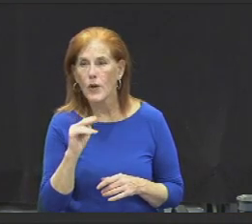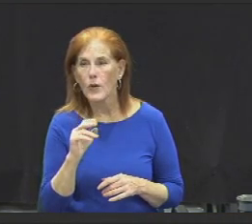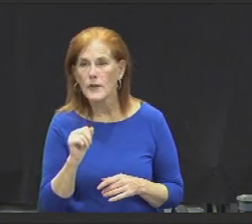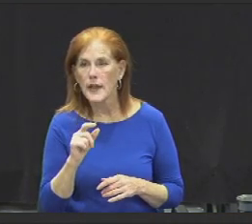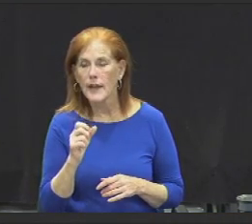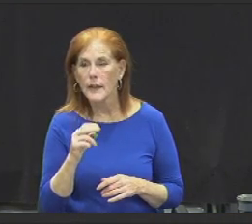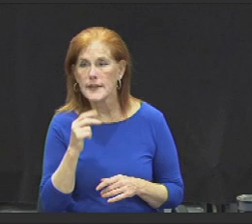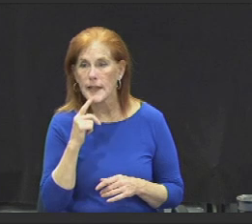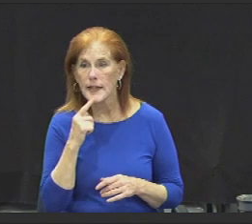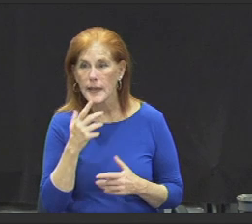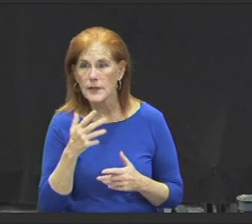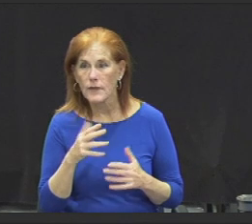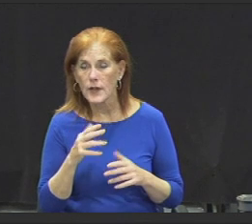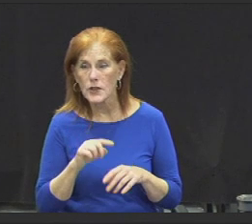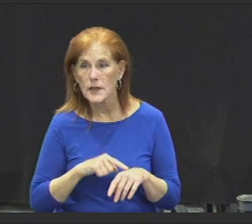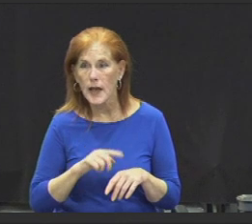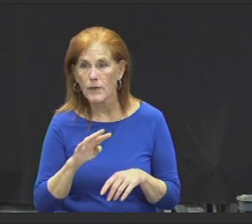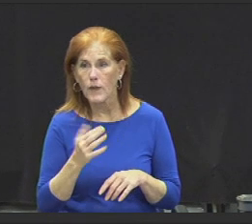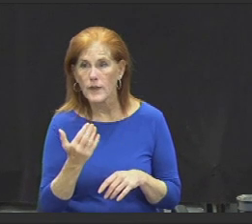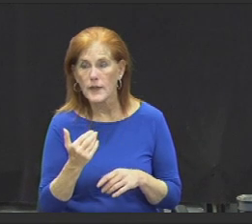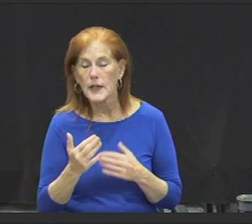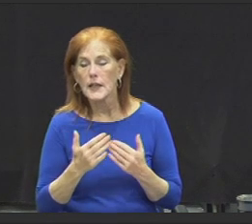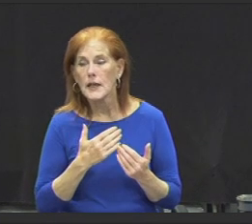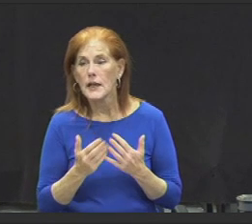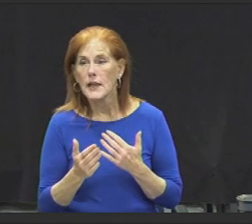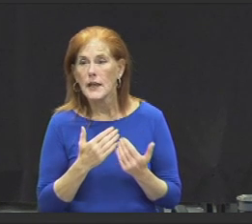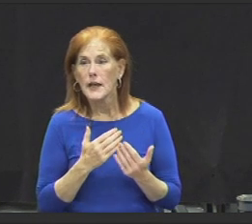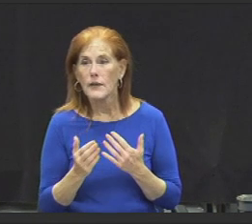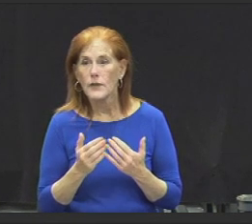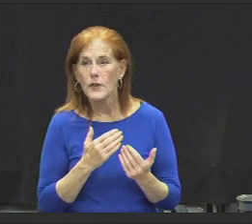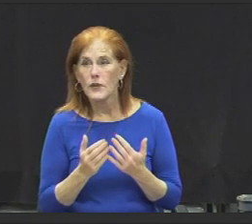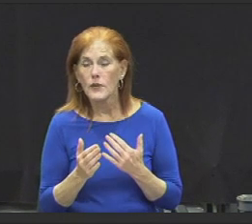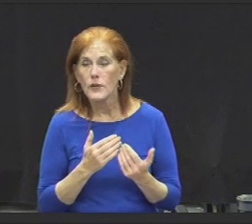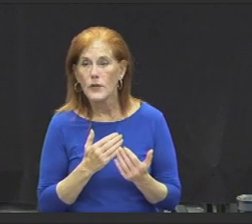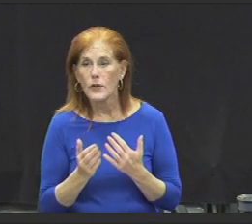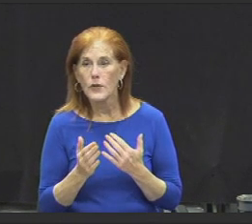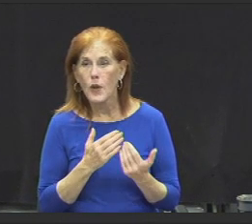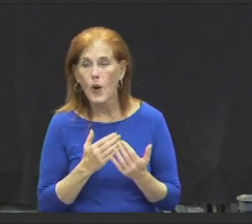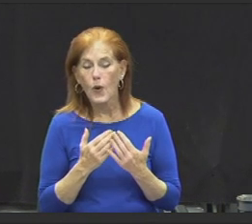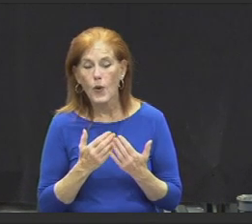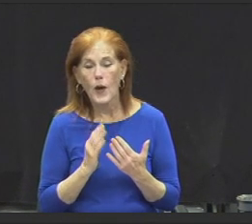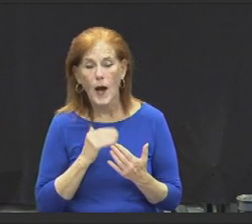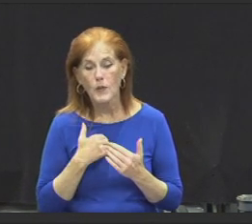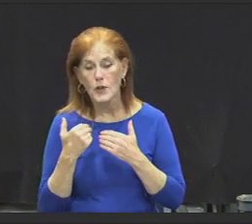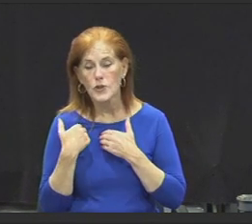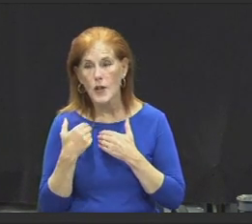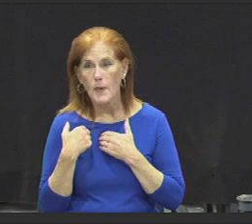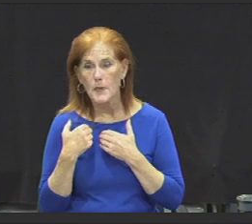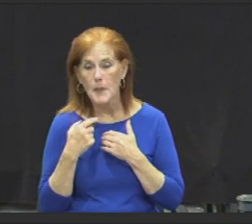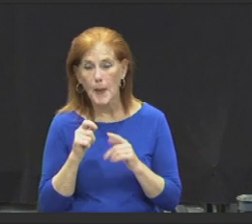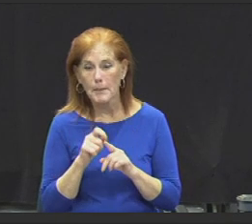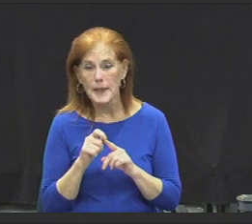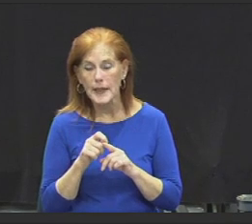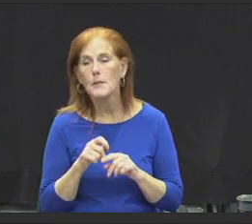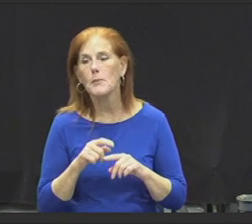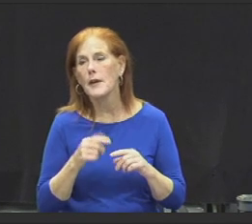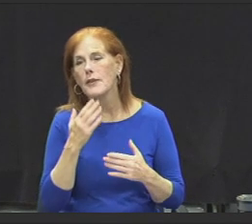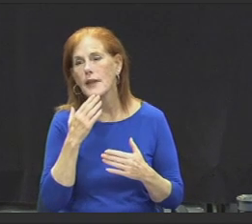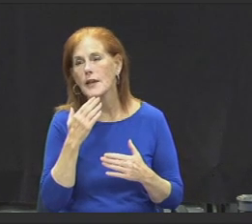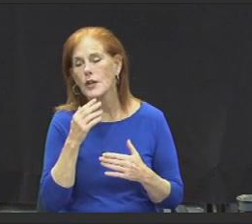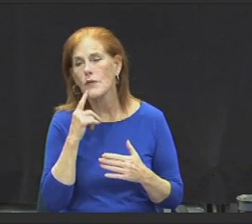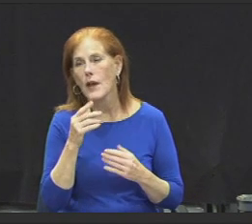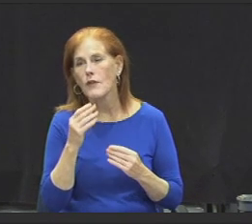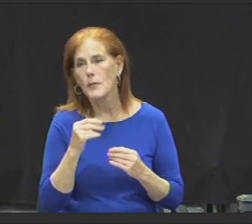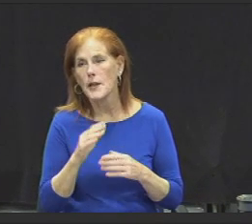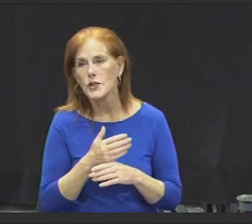right at 4:15, so I just want to say, even though it's our duty here to be nitpicky somewhat, right? But thank you all so much for the effort you put